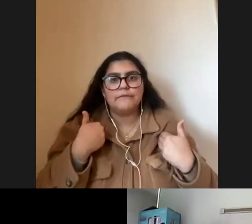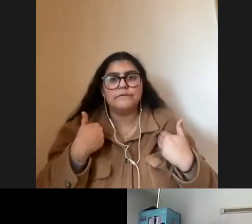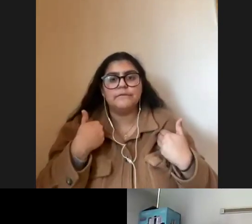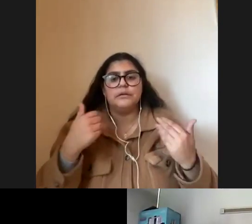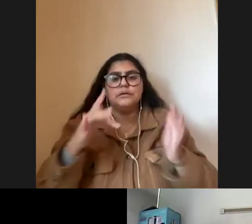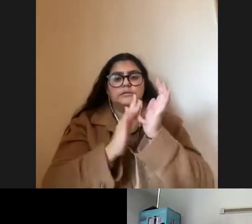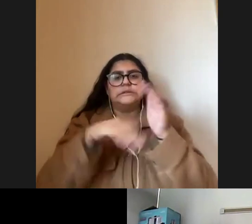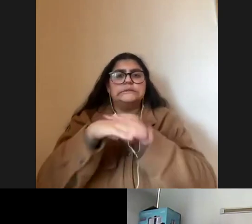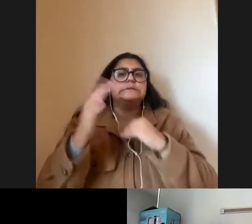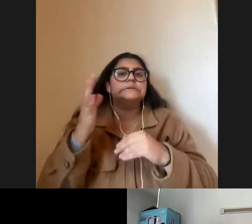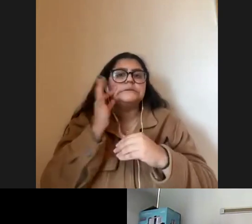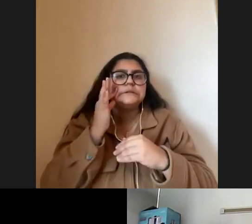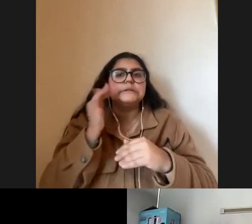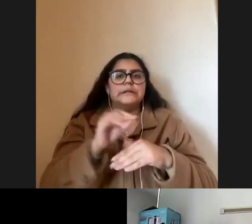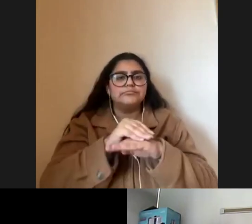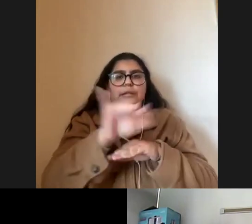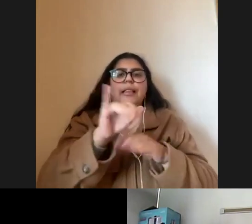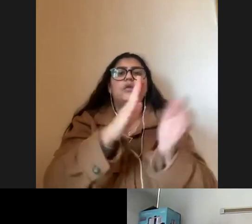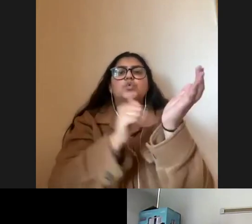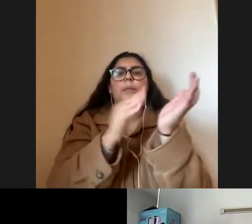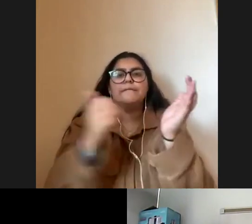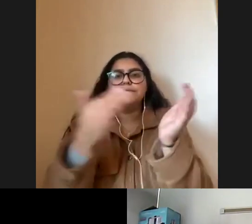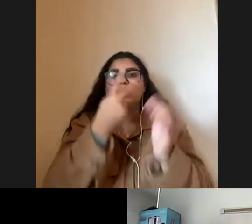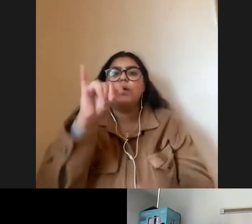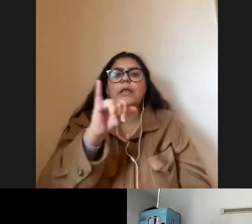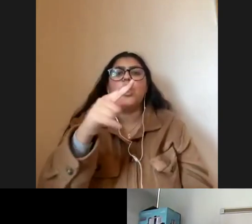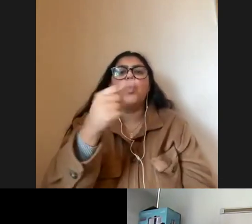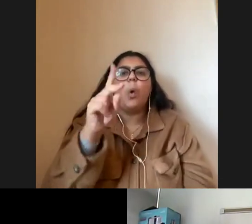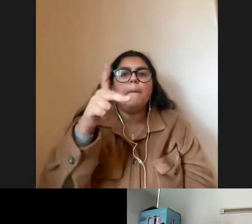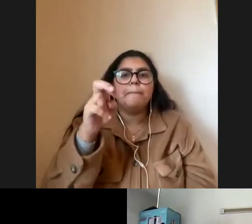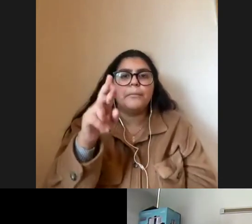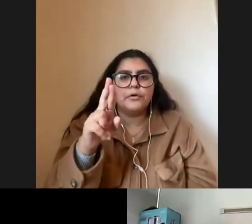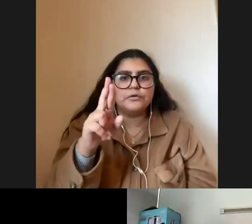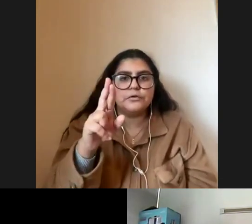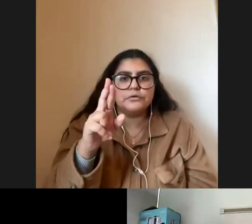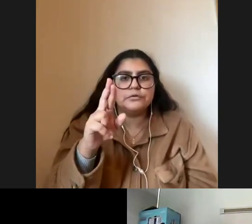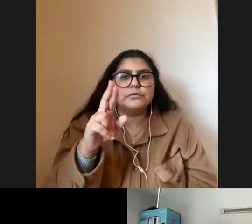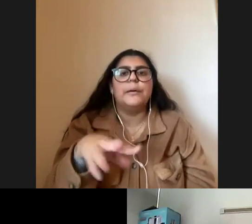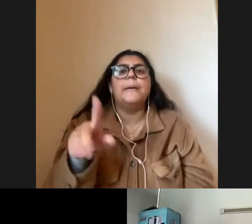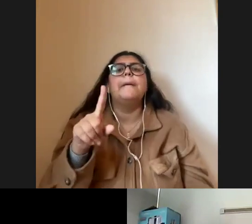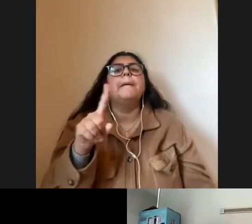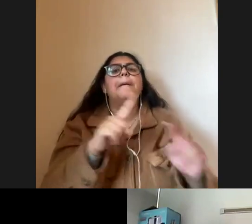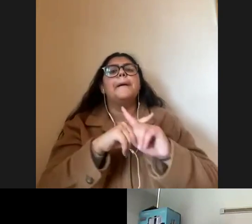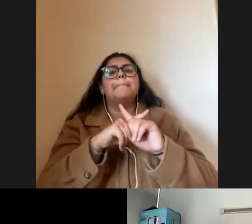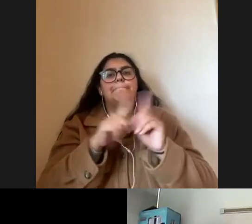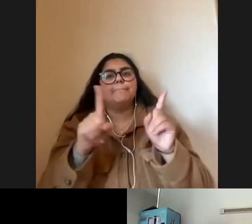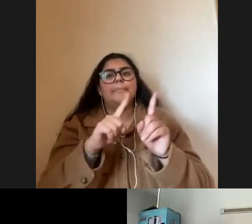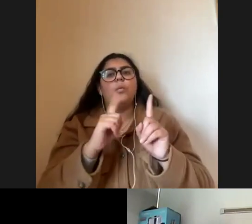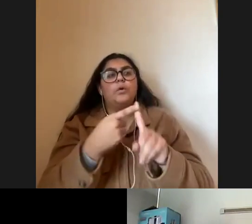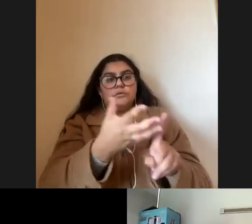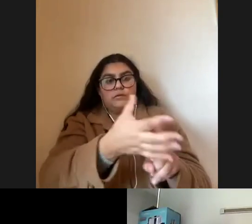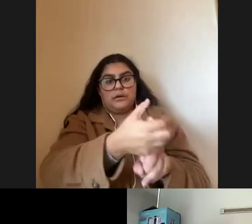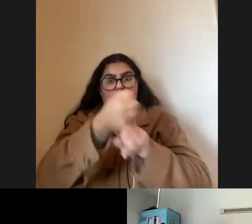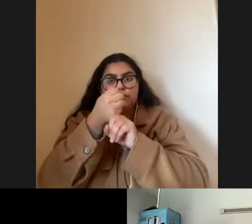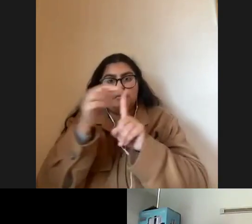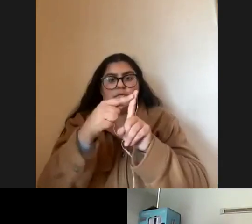skin. Things like soapfish, for instance, they look like groupers, but they're not. And if you grab them, they secrete kind of this